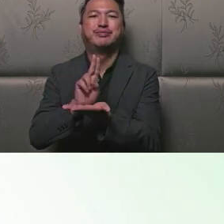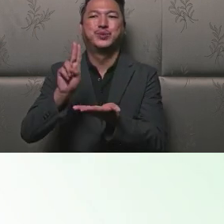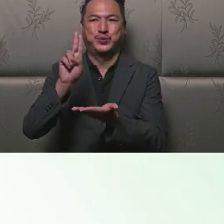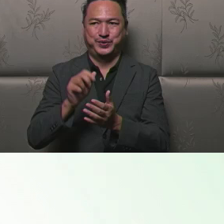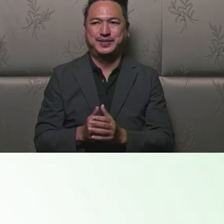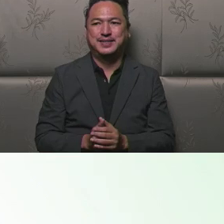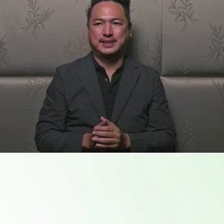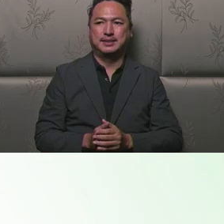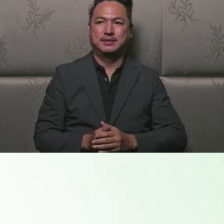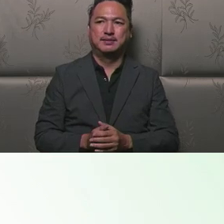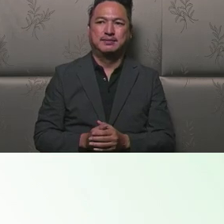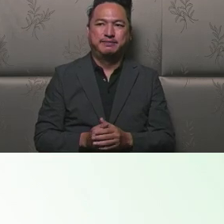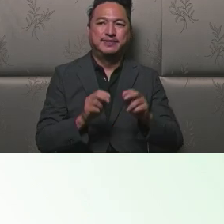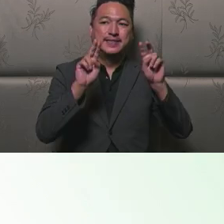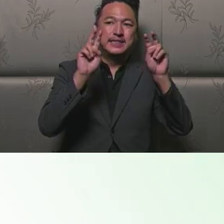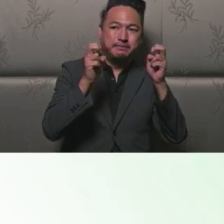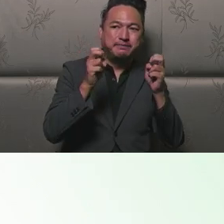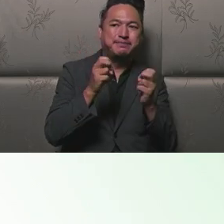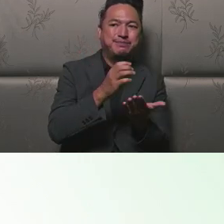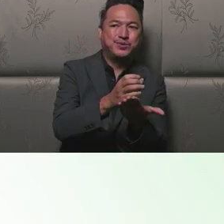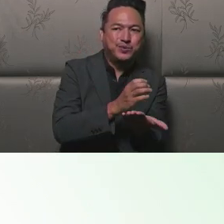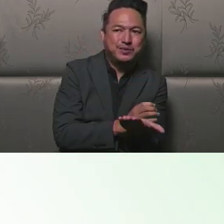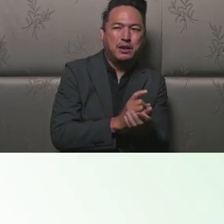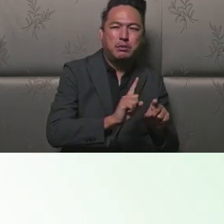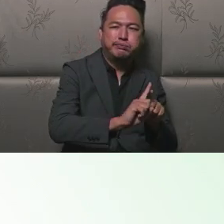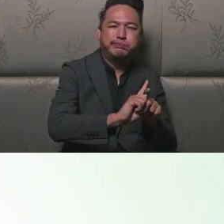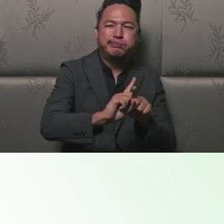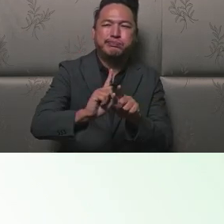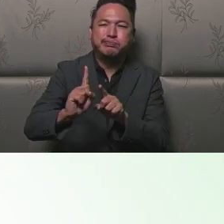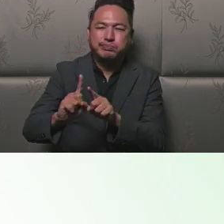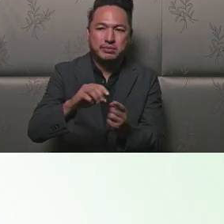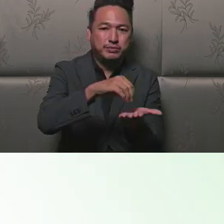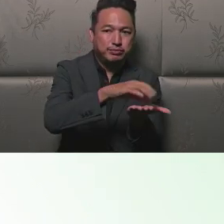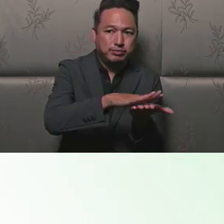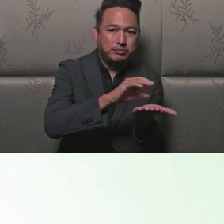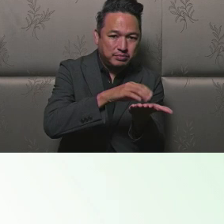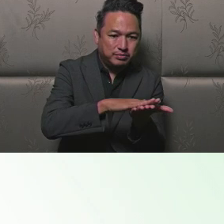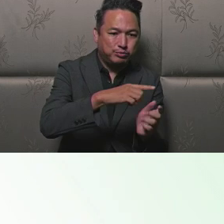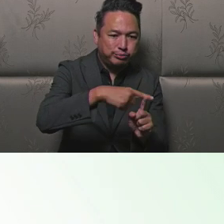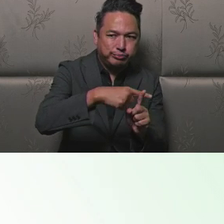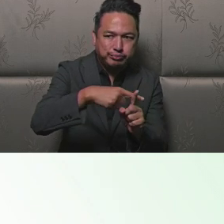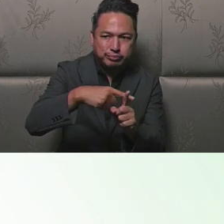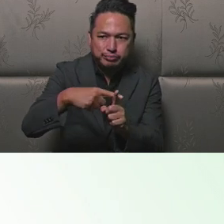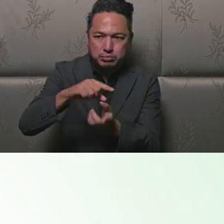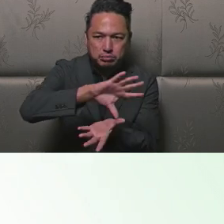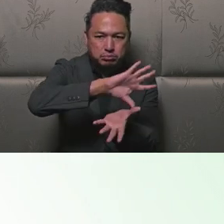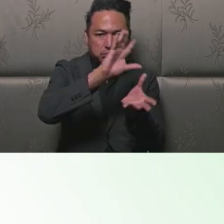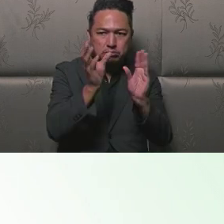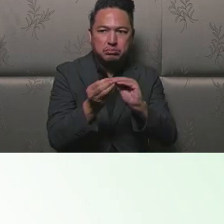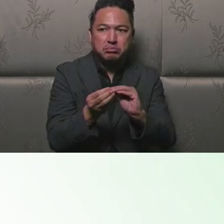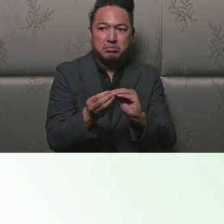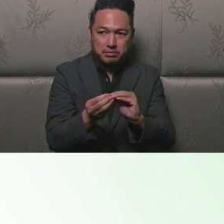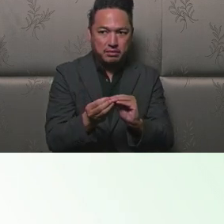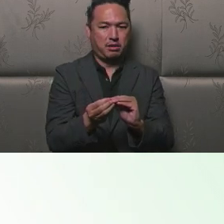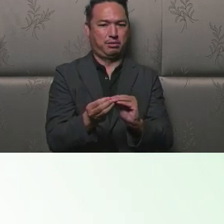have accumulated enough credits for your chosen major or courses, you can apply to get all